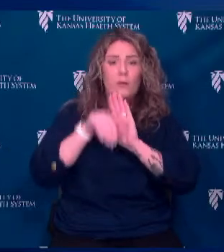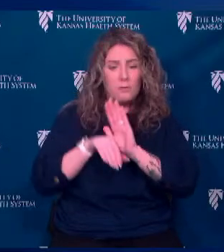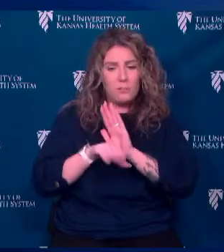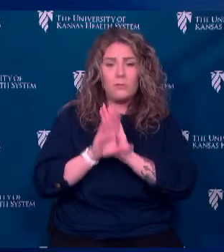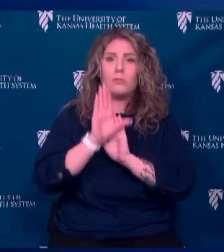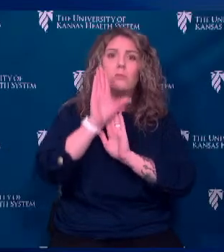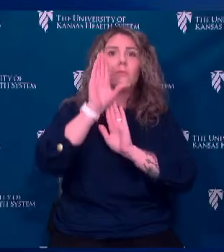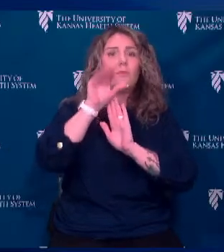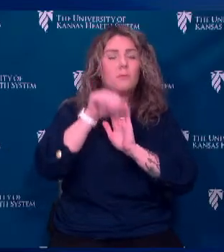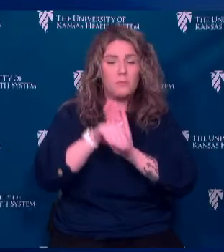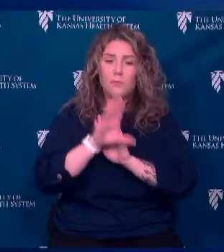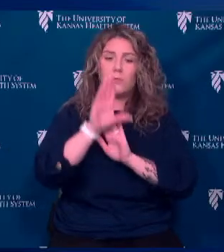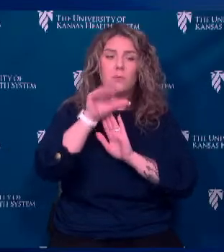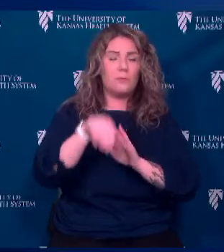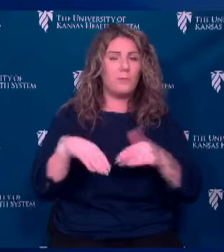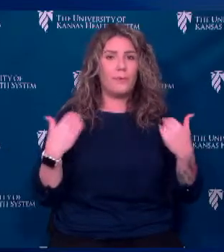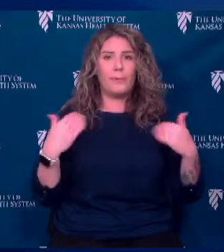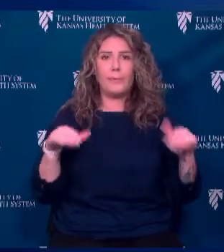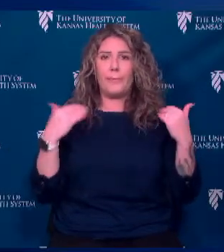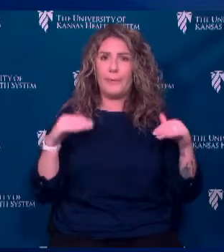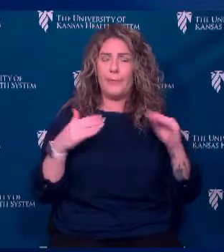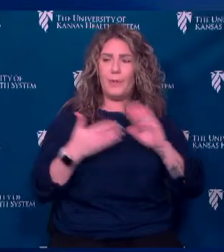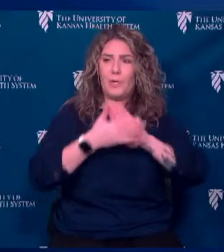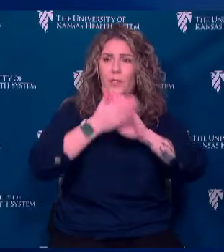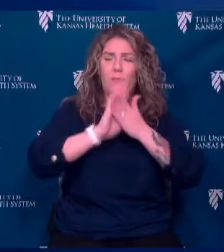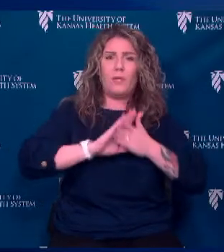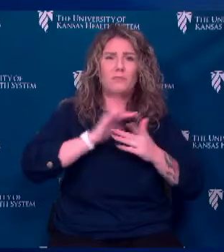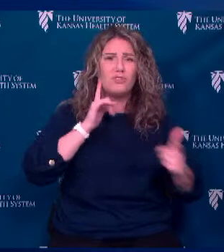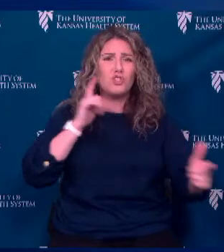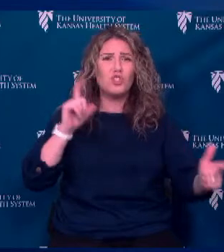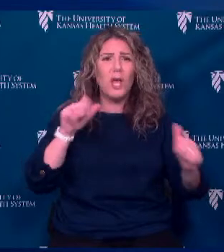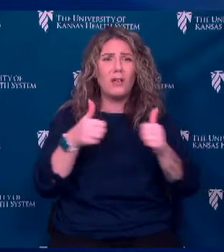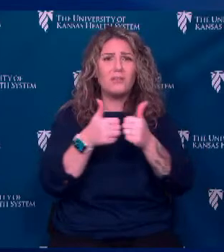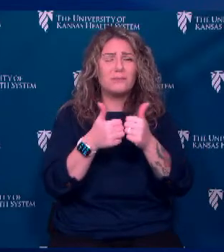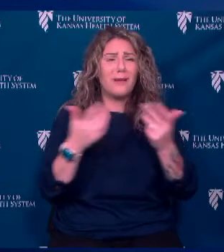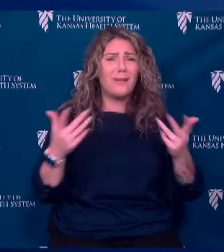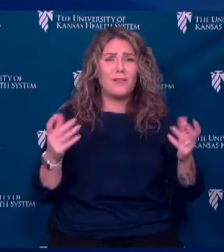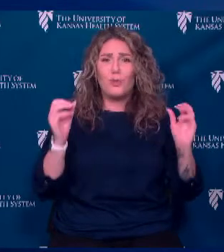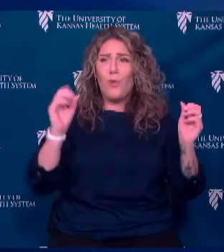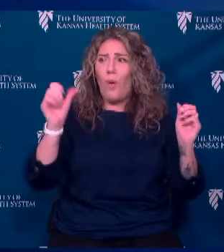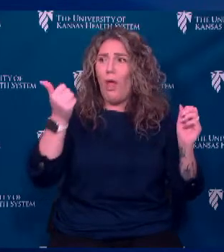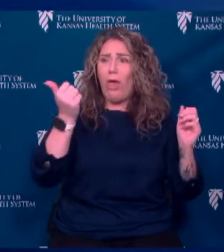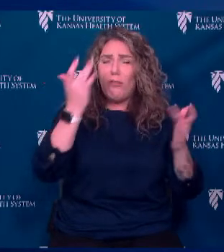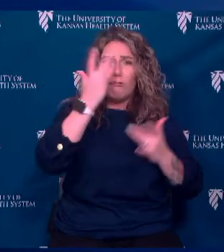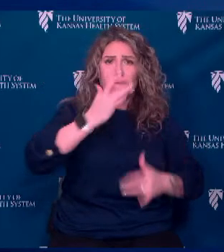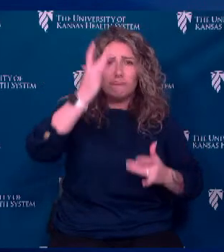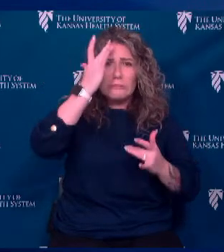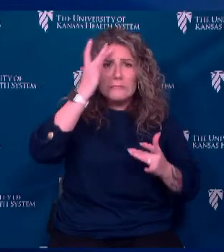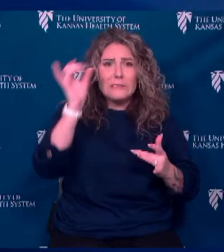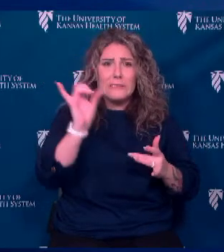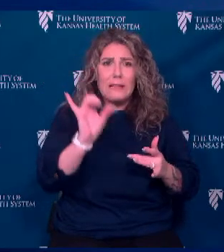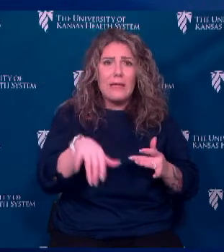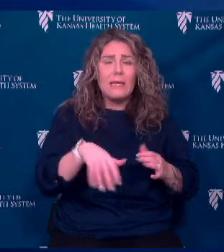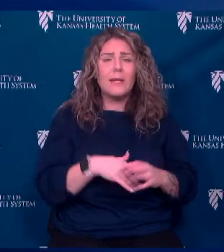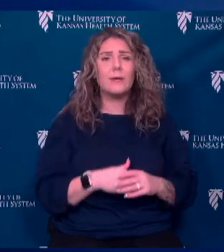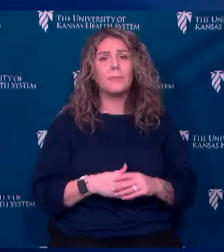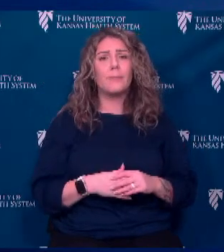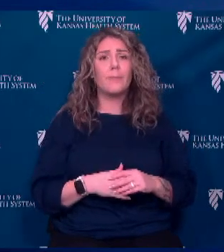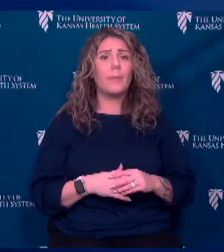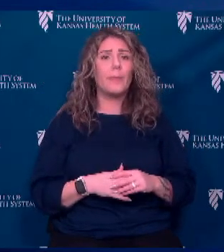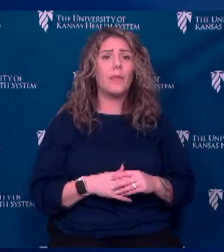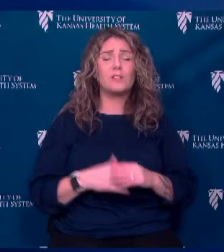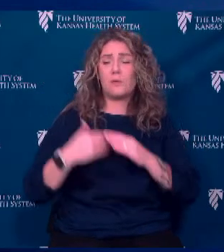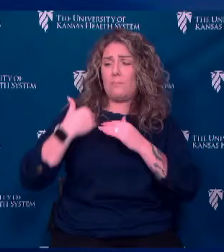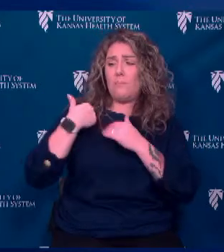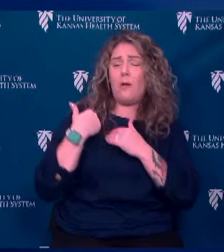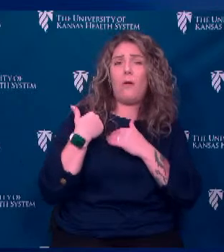up, flexing down becomes a huge challenge. There's just no other disease like that. And so the toll on